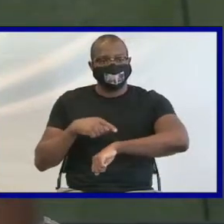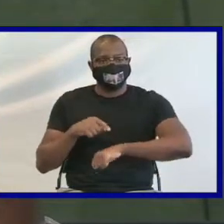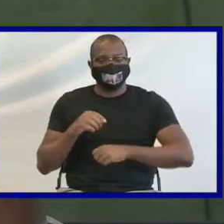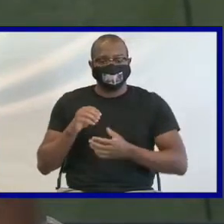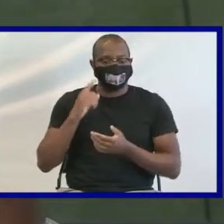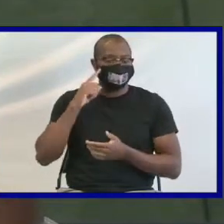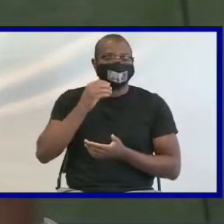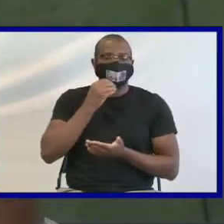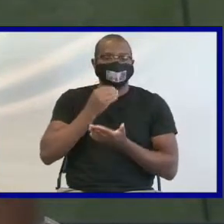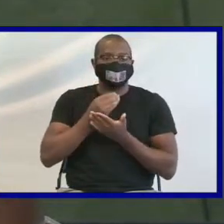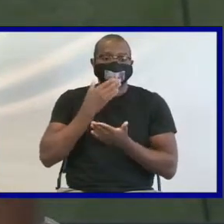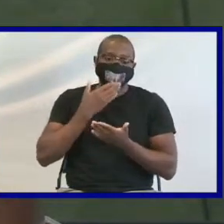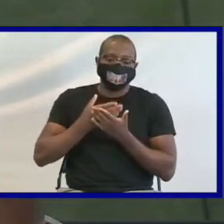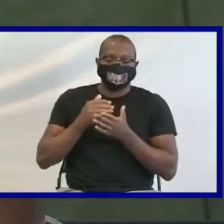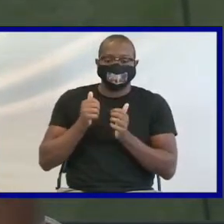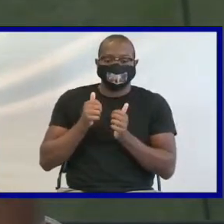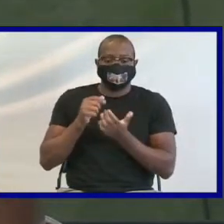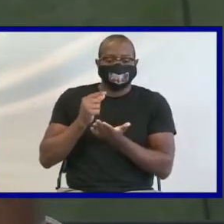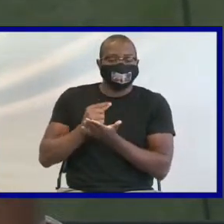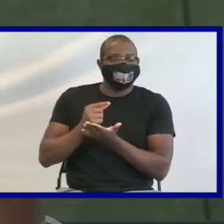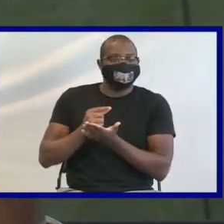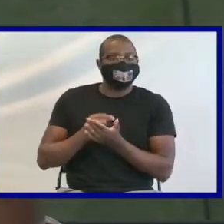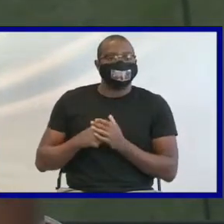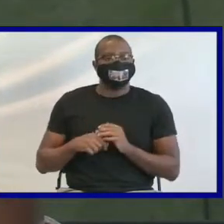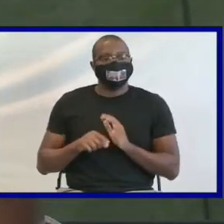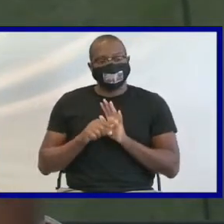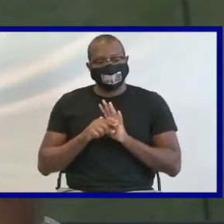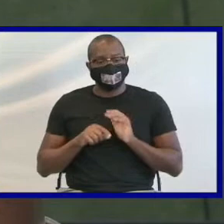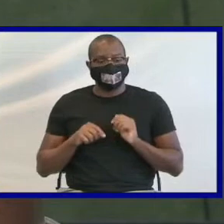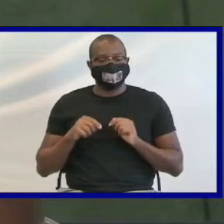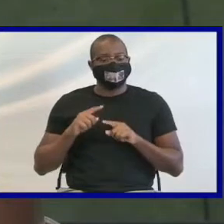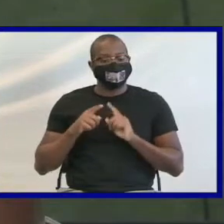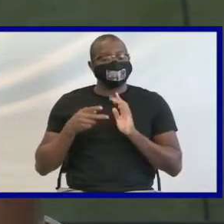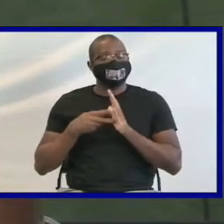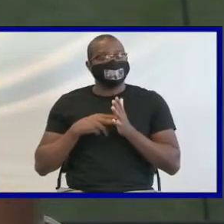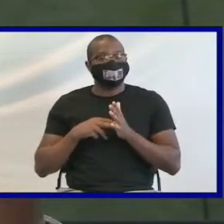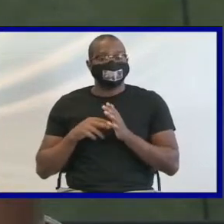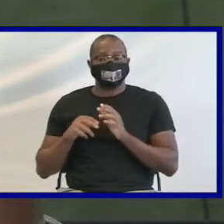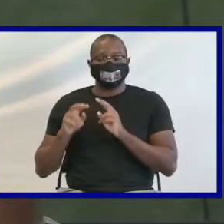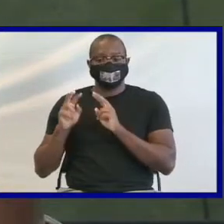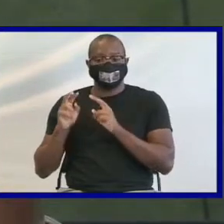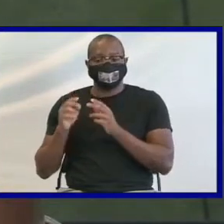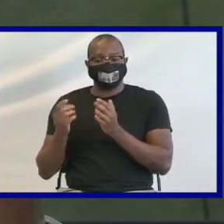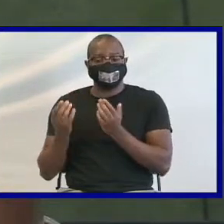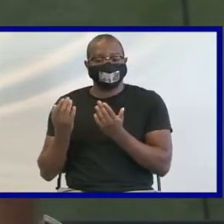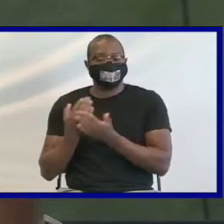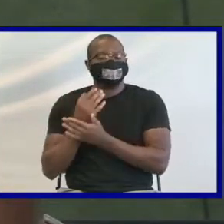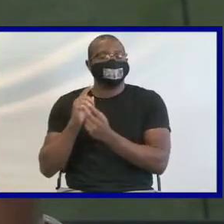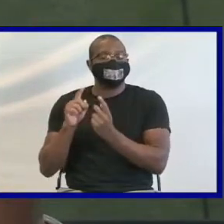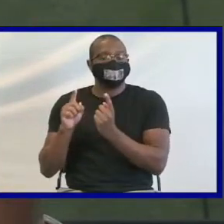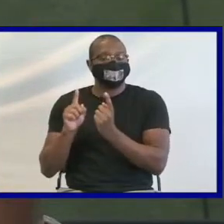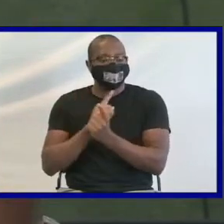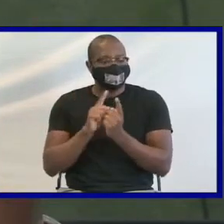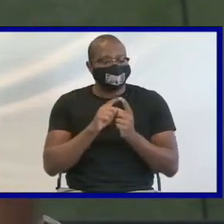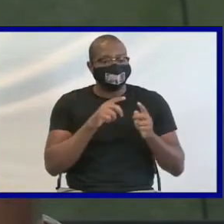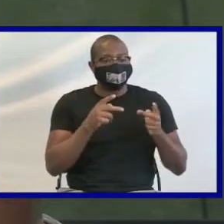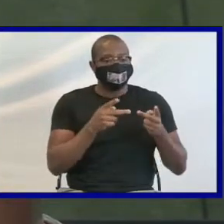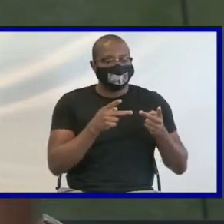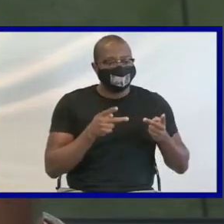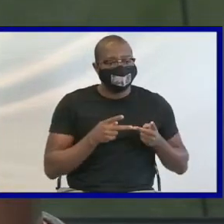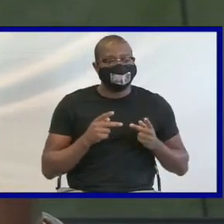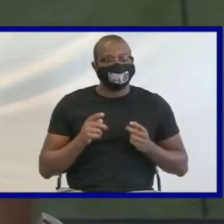But thankfully, it also meant exploring new places, new opportunities, and meeting many new and wonderful lifelong